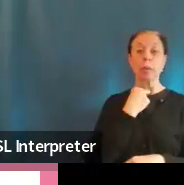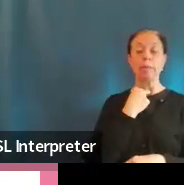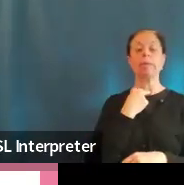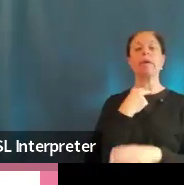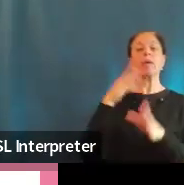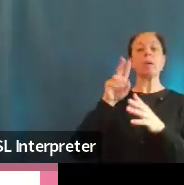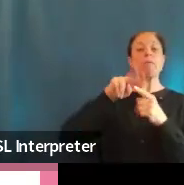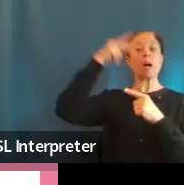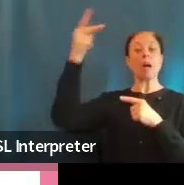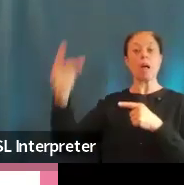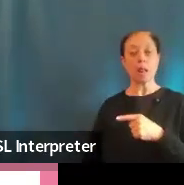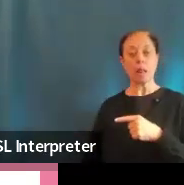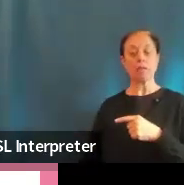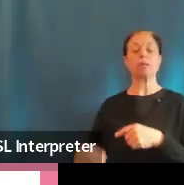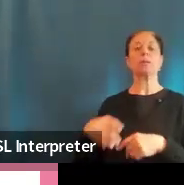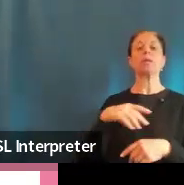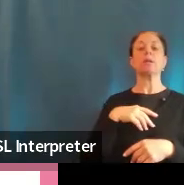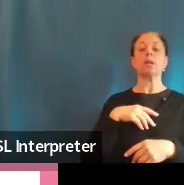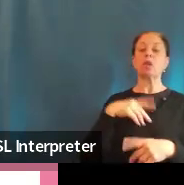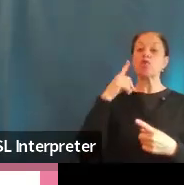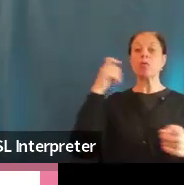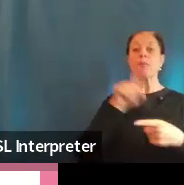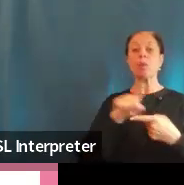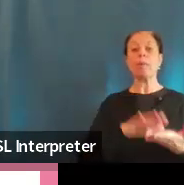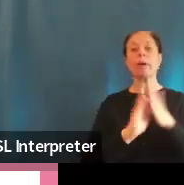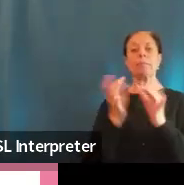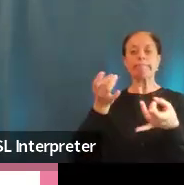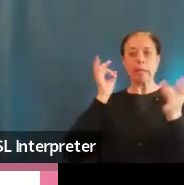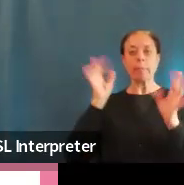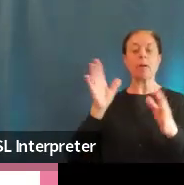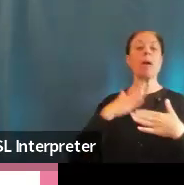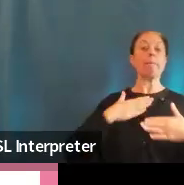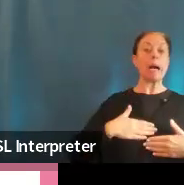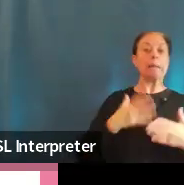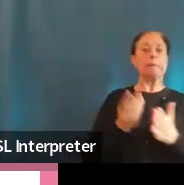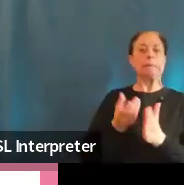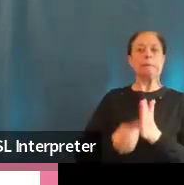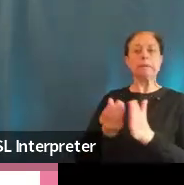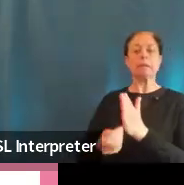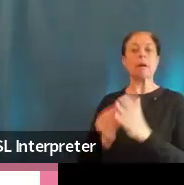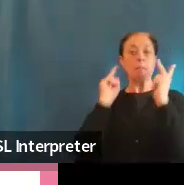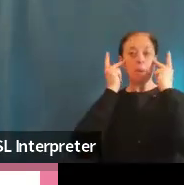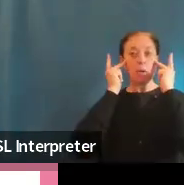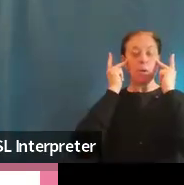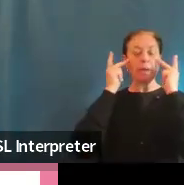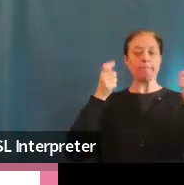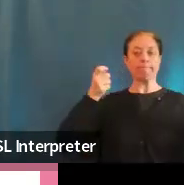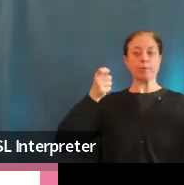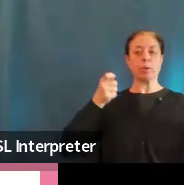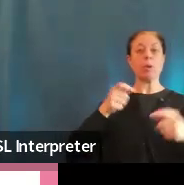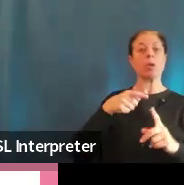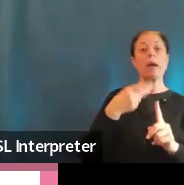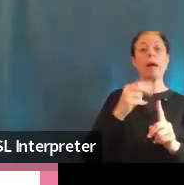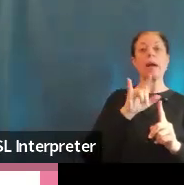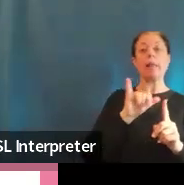someone falls from the lift, their dream week spirals into a nightmare. As bodies start piling up and paranoia starts to take hold, Haley and